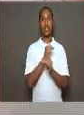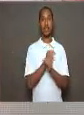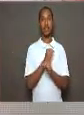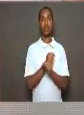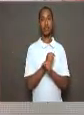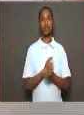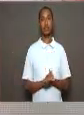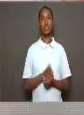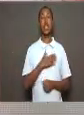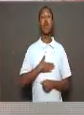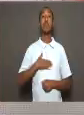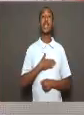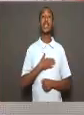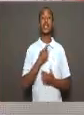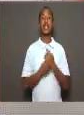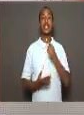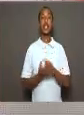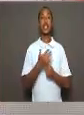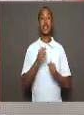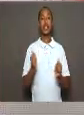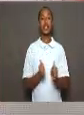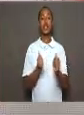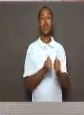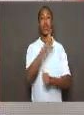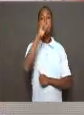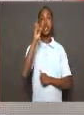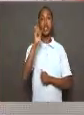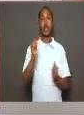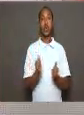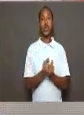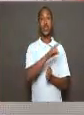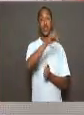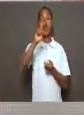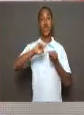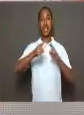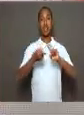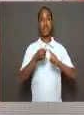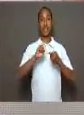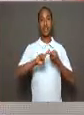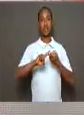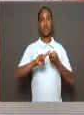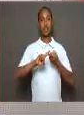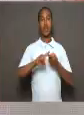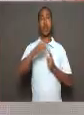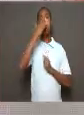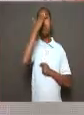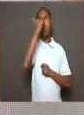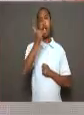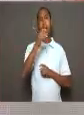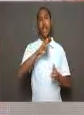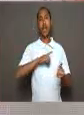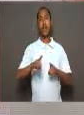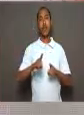Students, please discuss the following question with your classmates. Why do